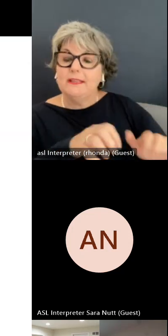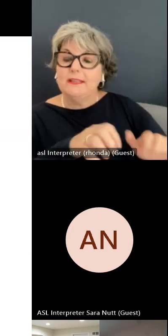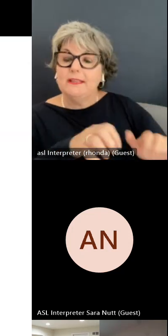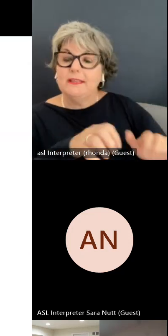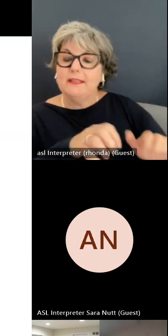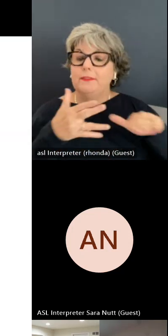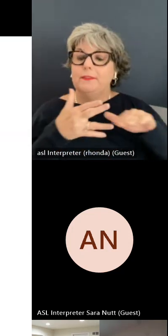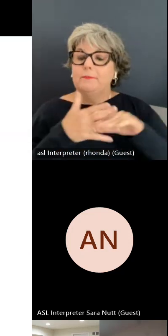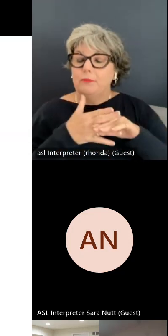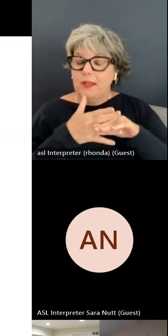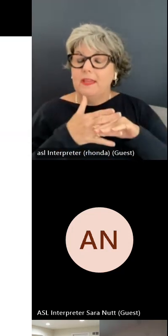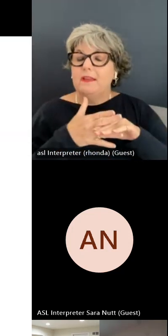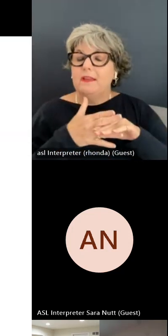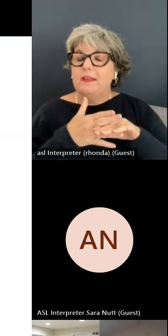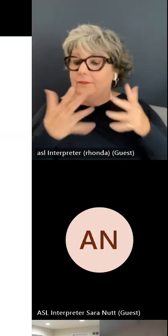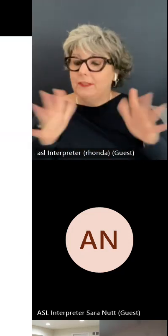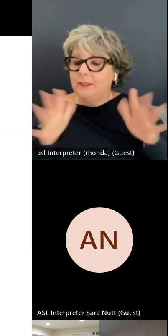by answering